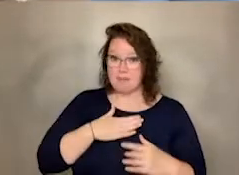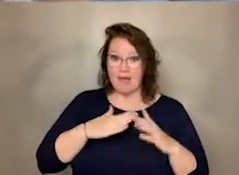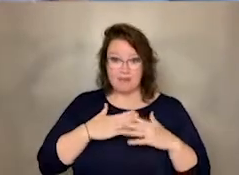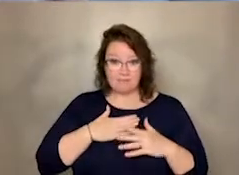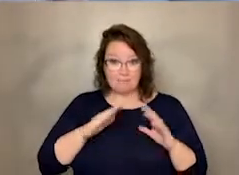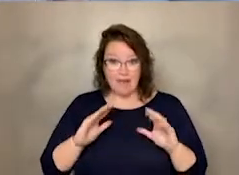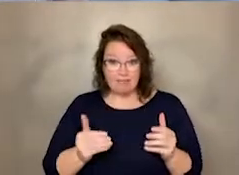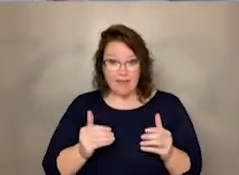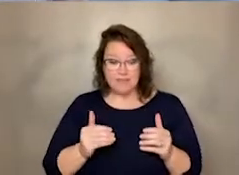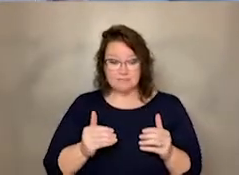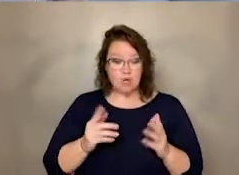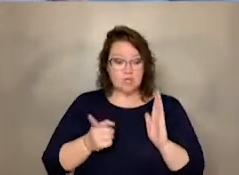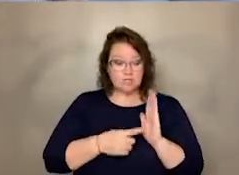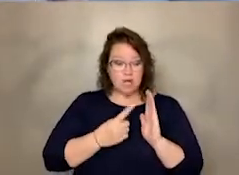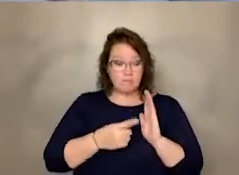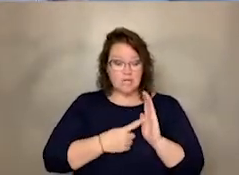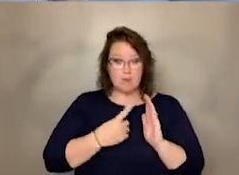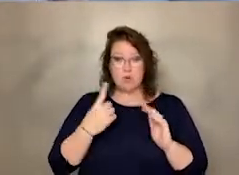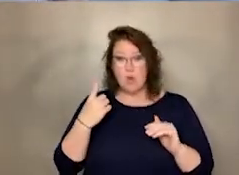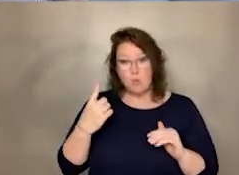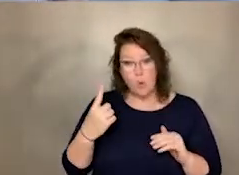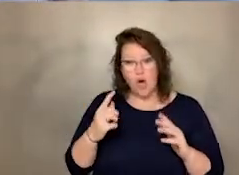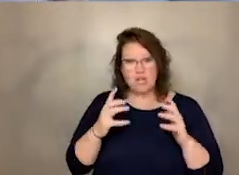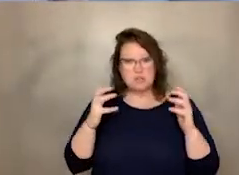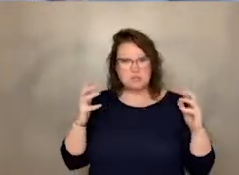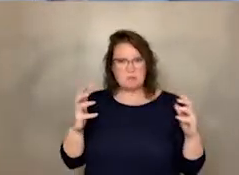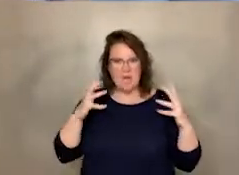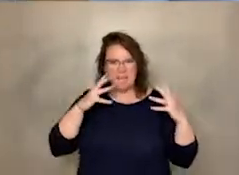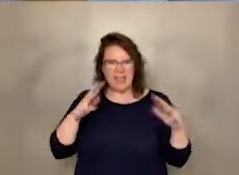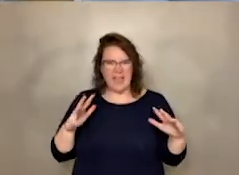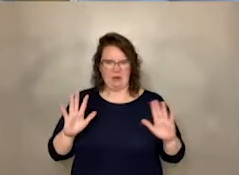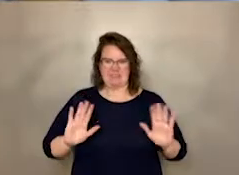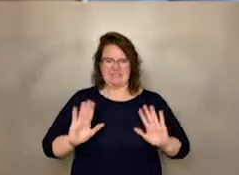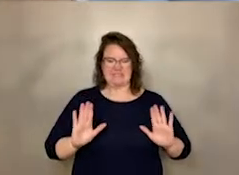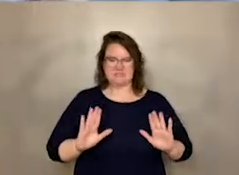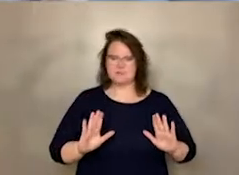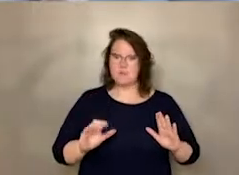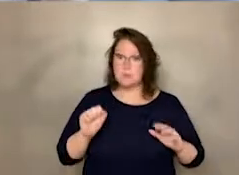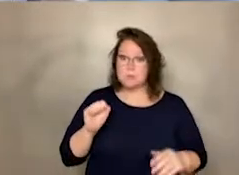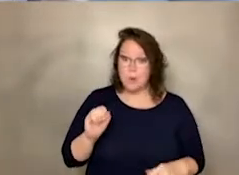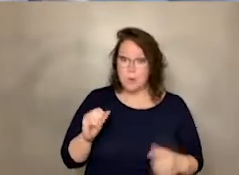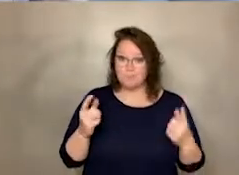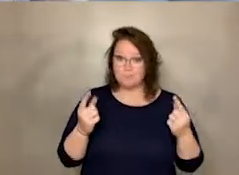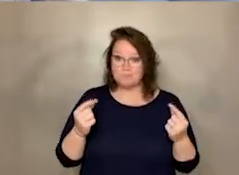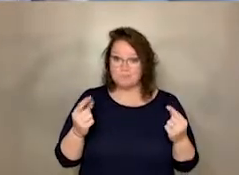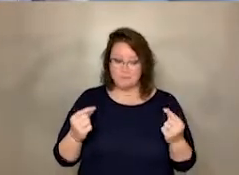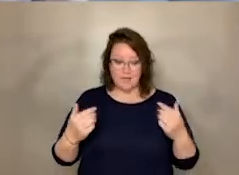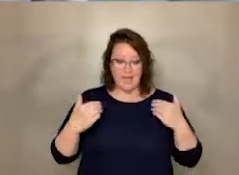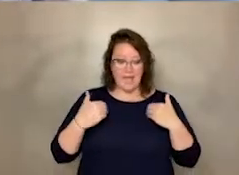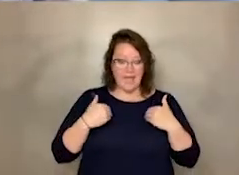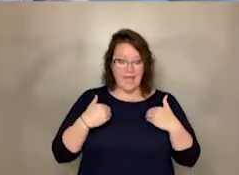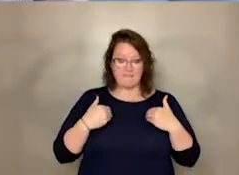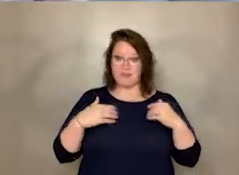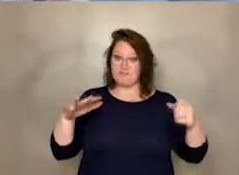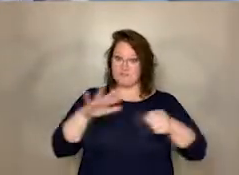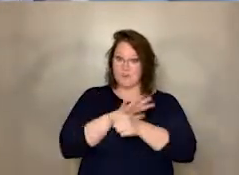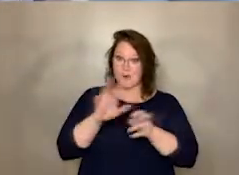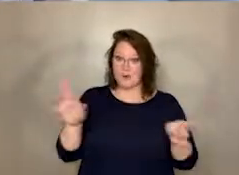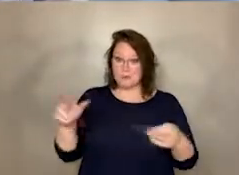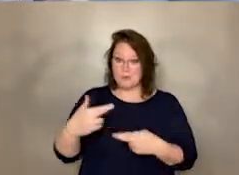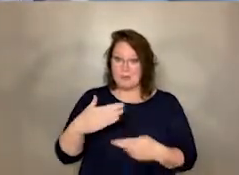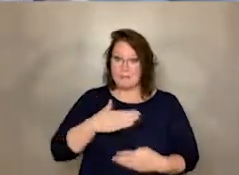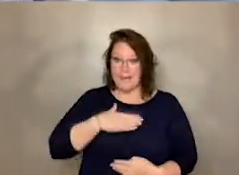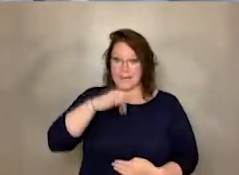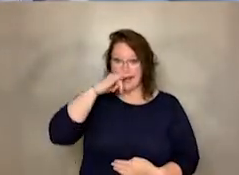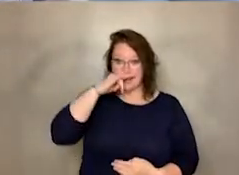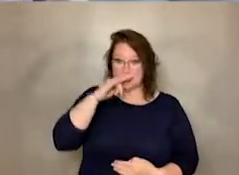this side can be a little too loud. So if you have a whole room of kids, make sure you put out